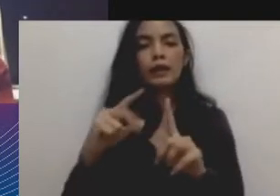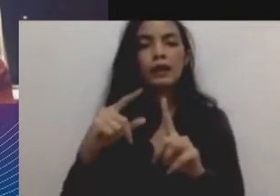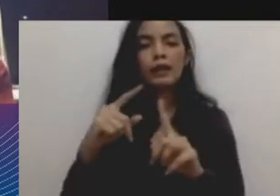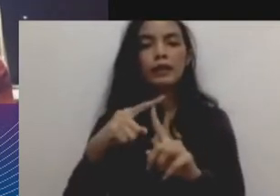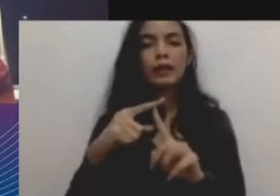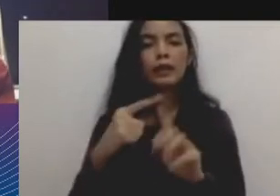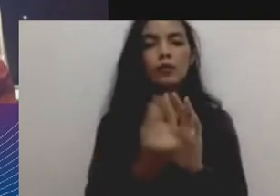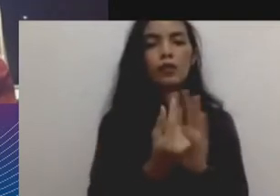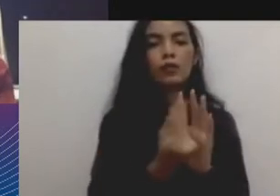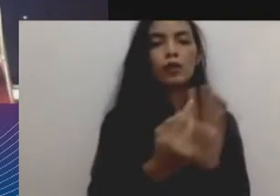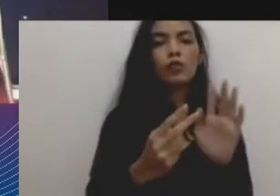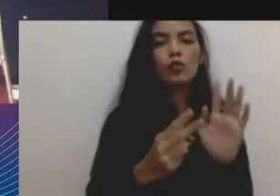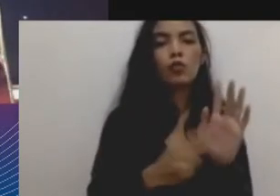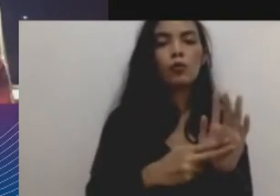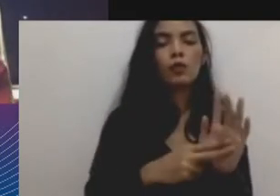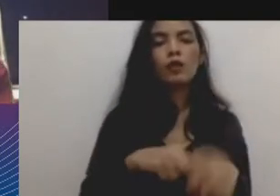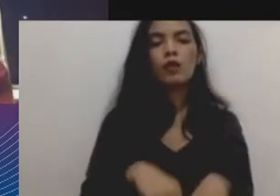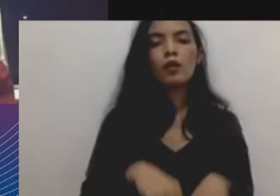number